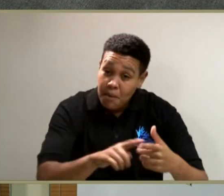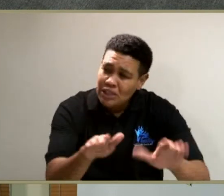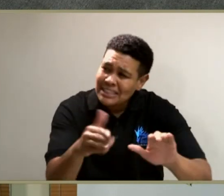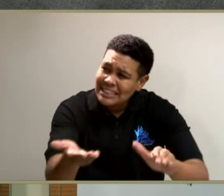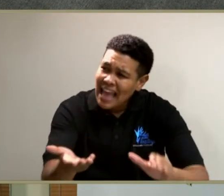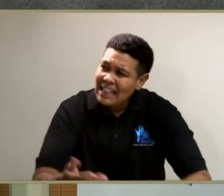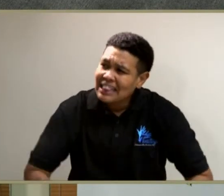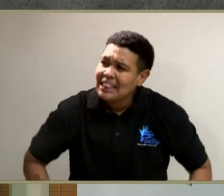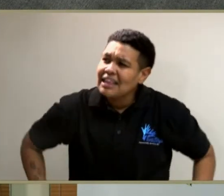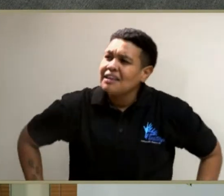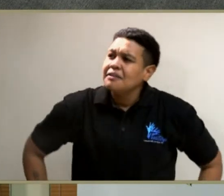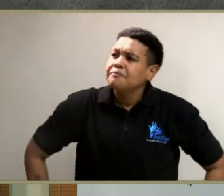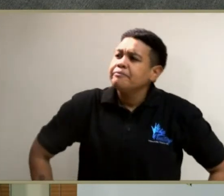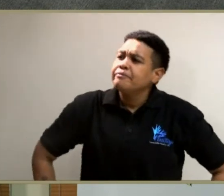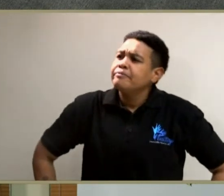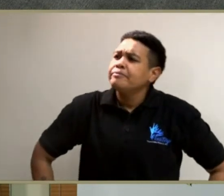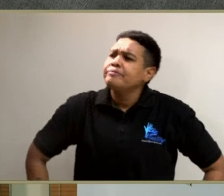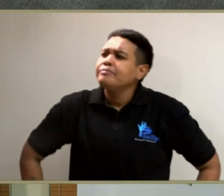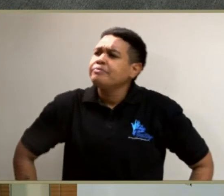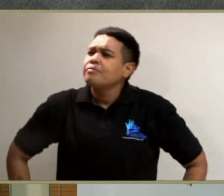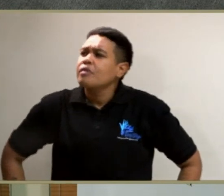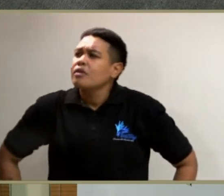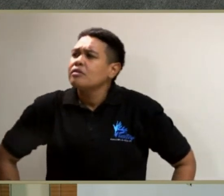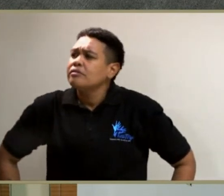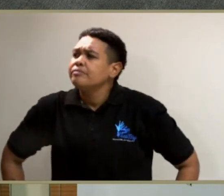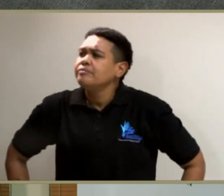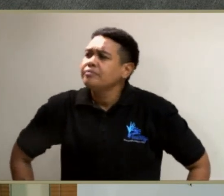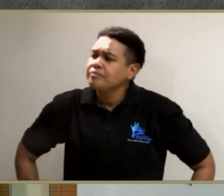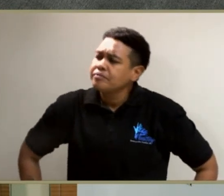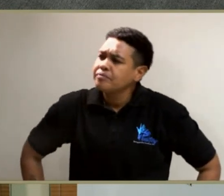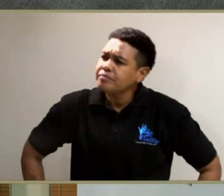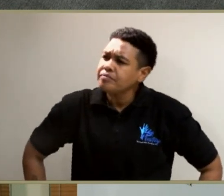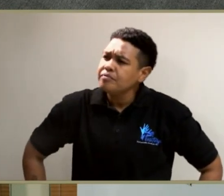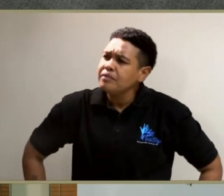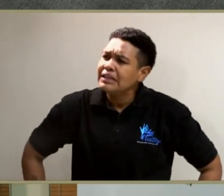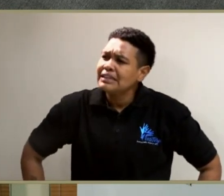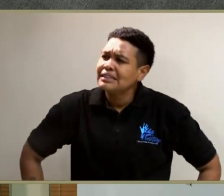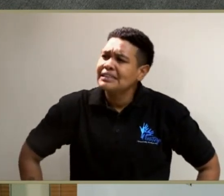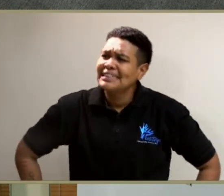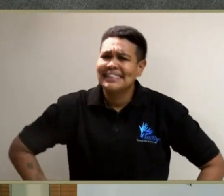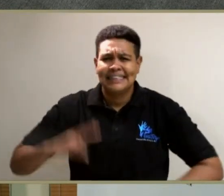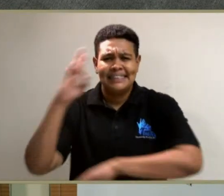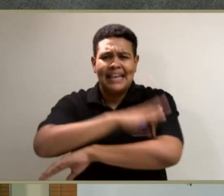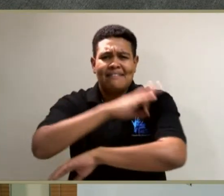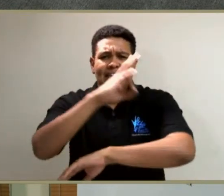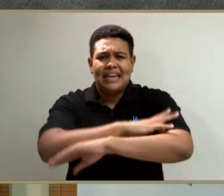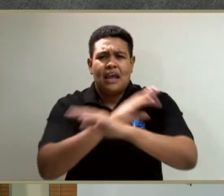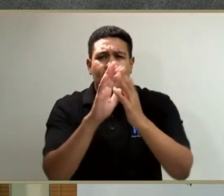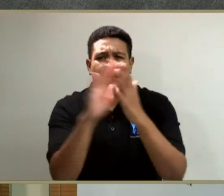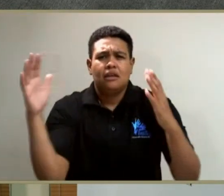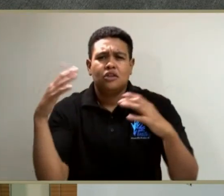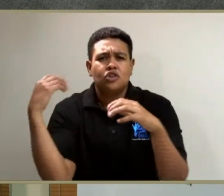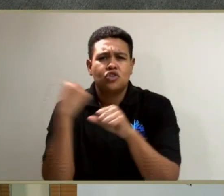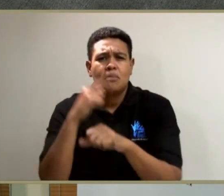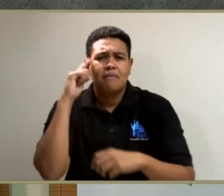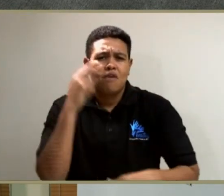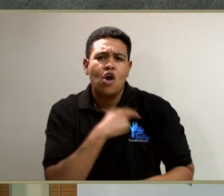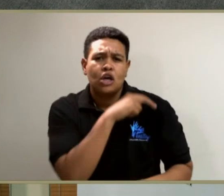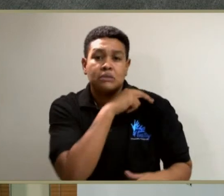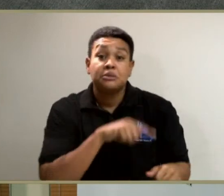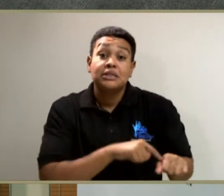So in terms of the 7-day summary for hospitals, we would have started the 7 days on the 14th of January